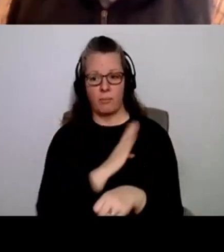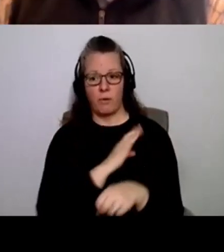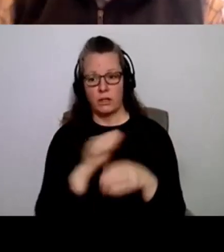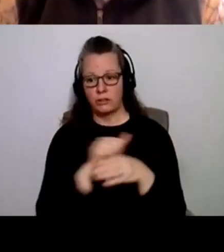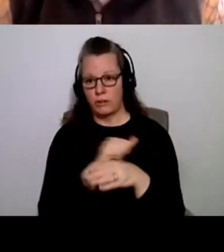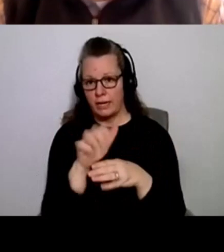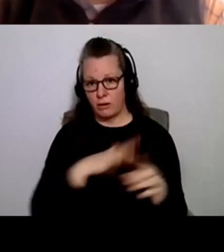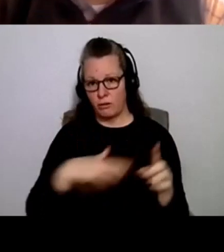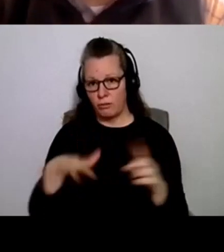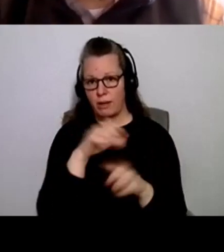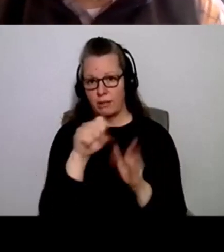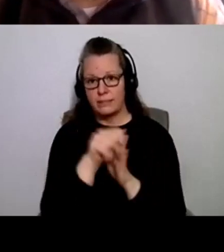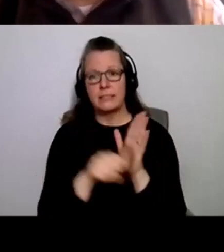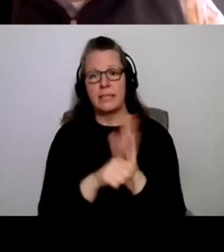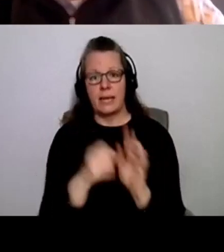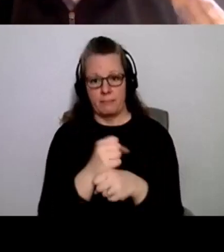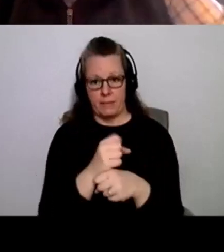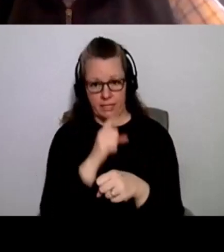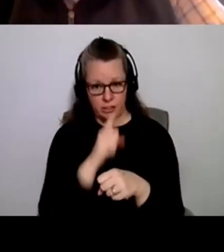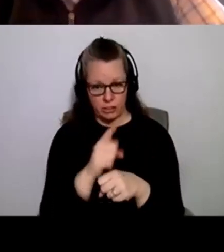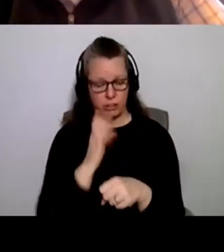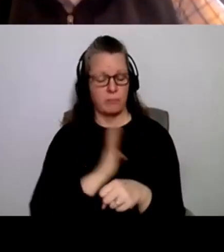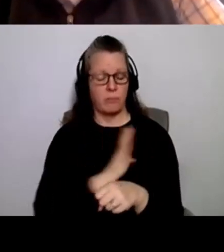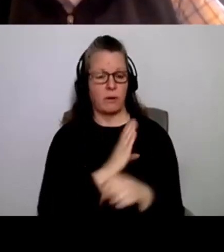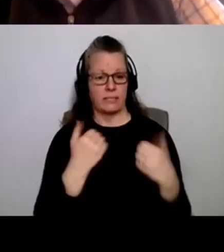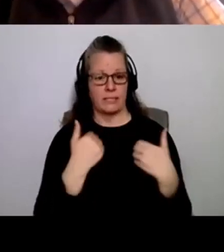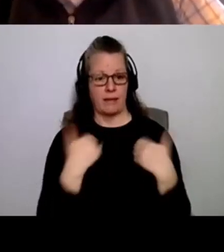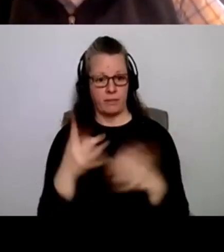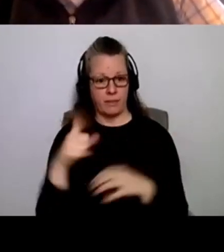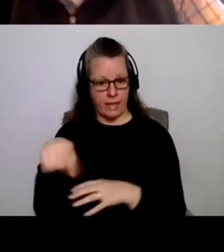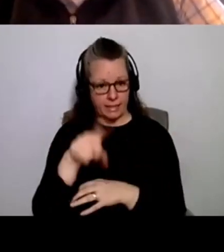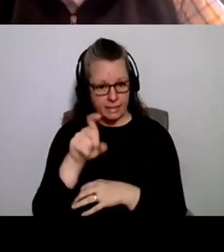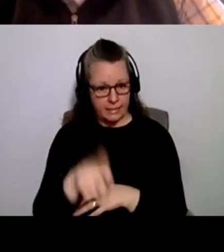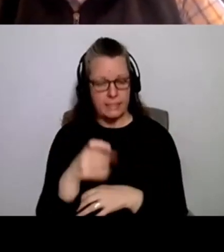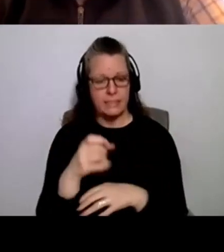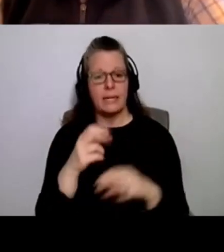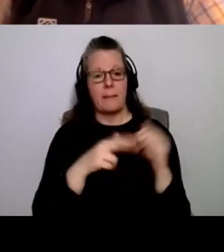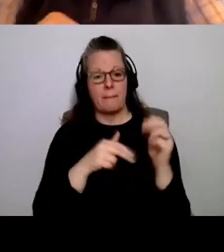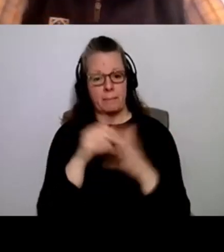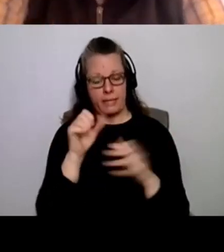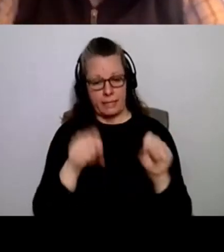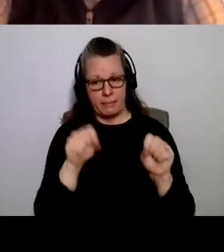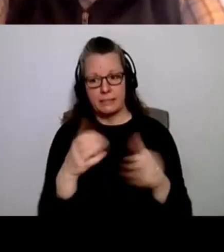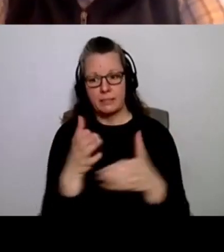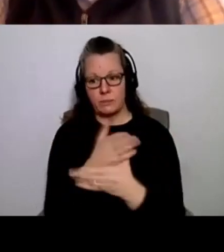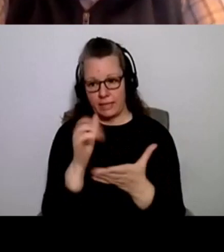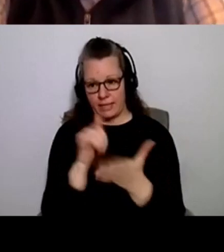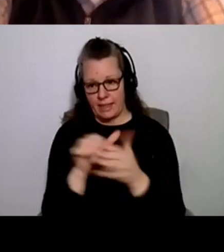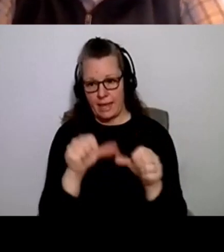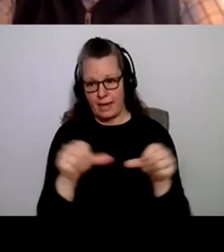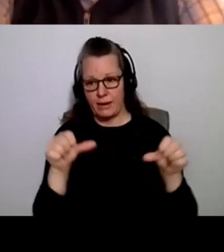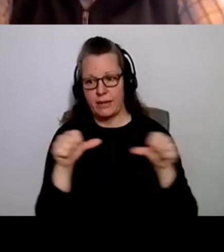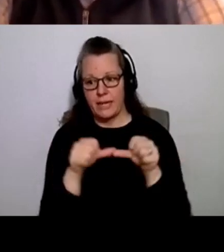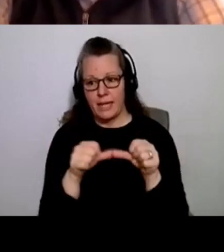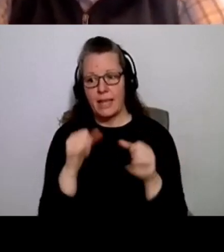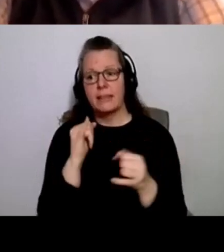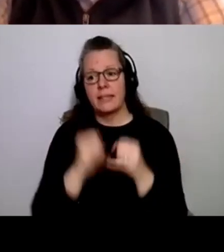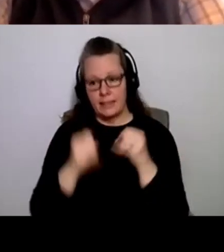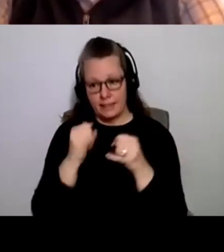that the boards have what they need to function well, building the capacities within those areas. And then lastly,